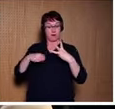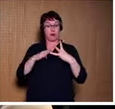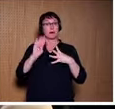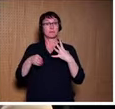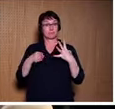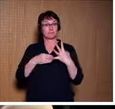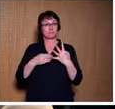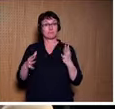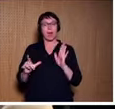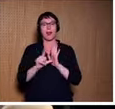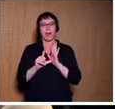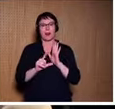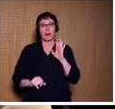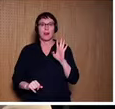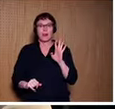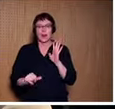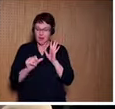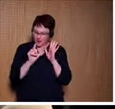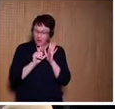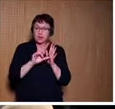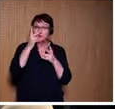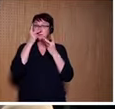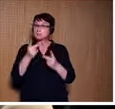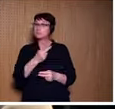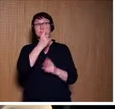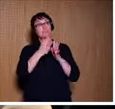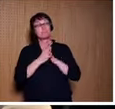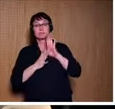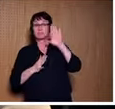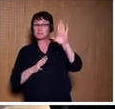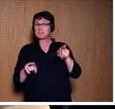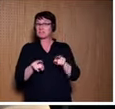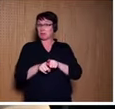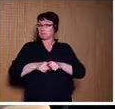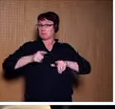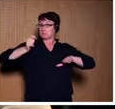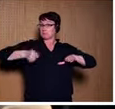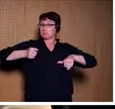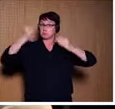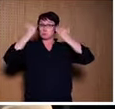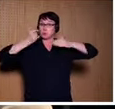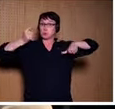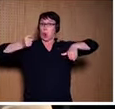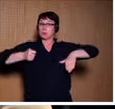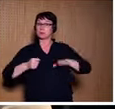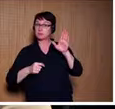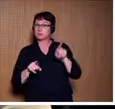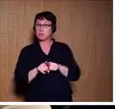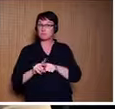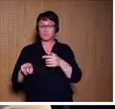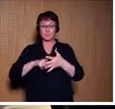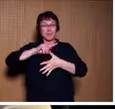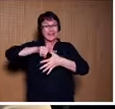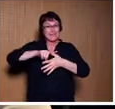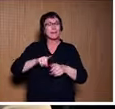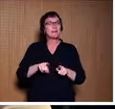is legal. Take a look at what is happening in the US and Poland with the courts. Another aspect is geopolitical.